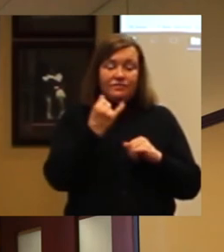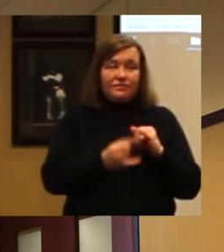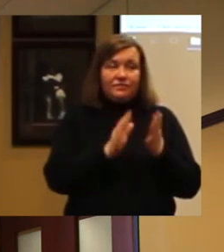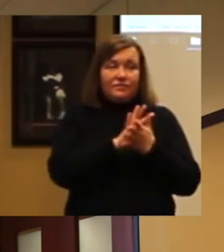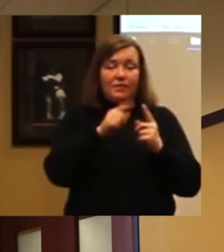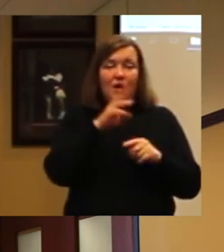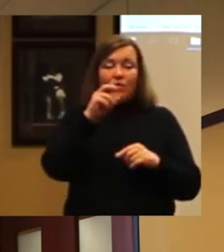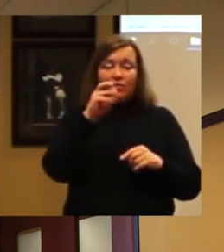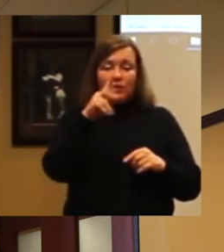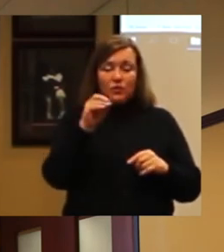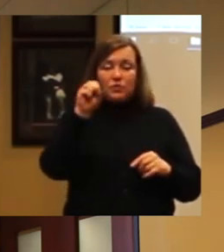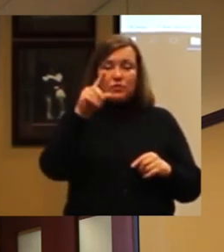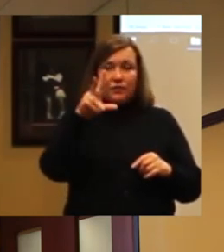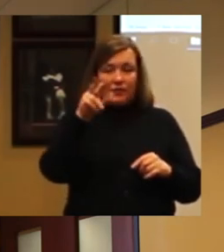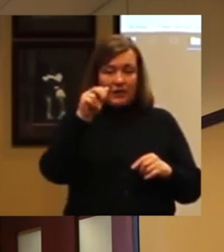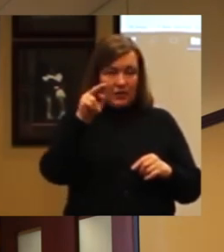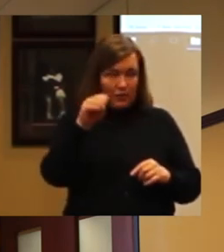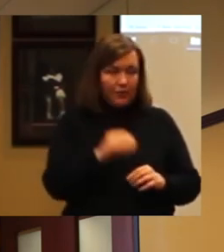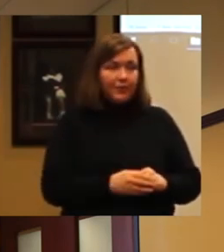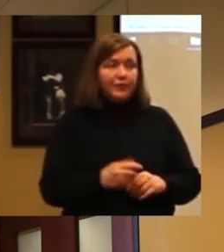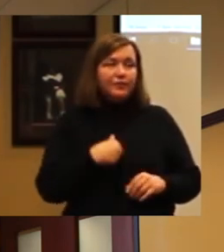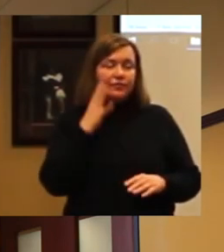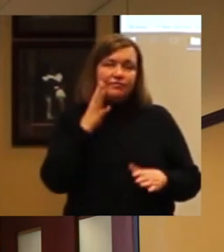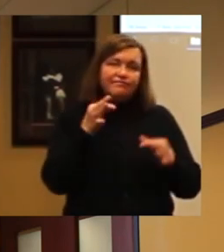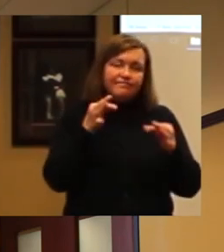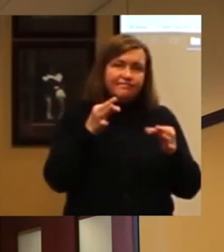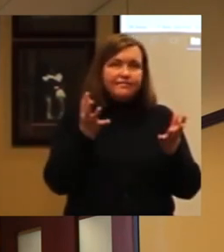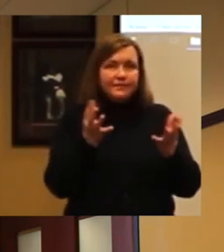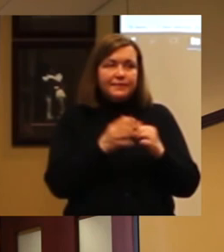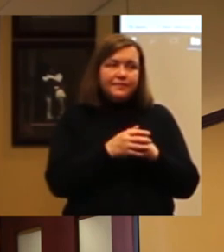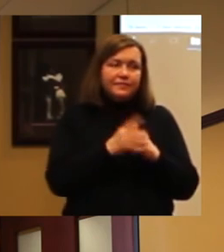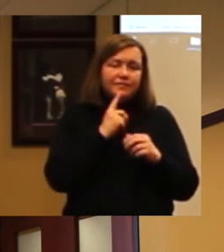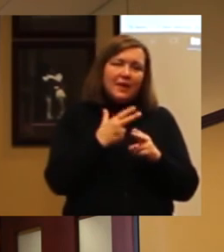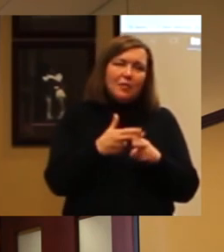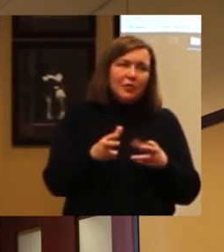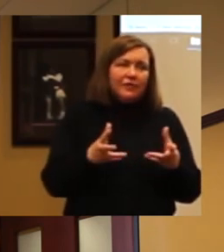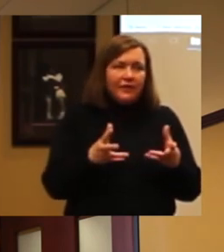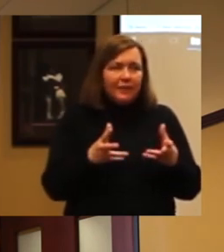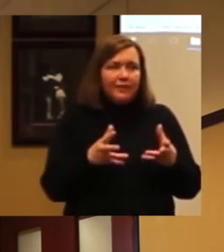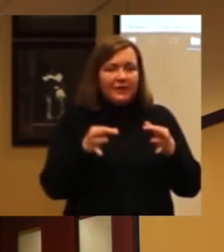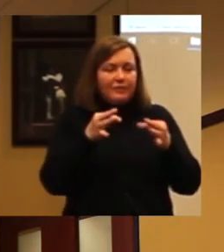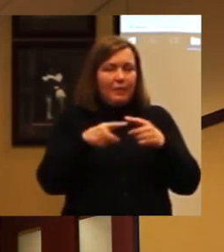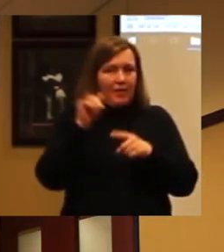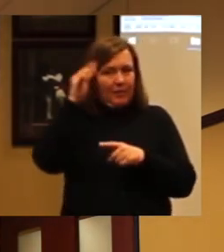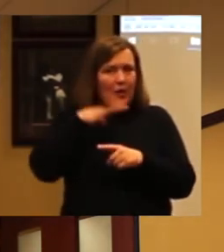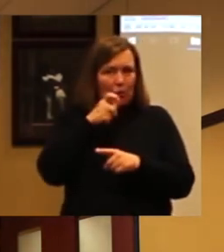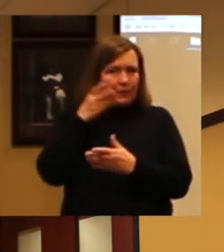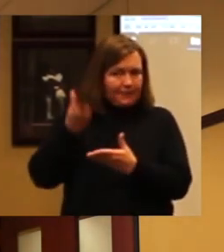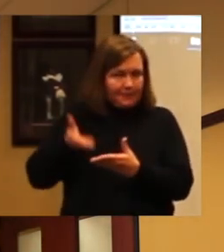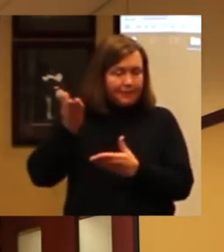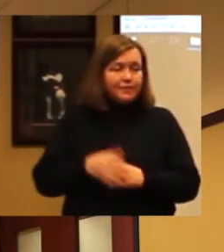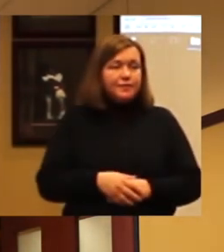Zurbano. I will give you a little, very brief view on who he is. In